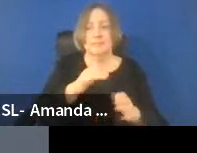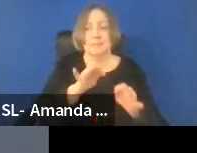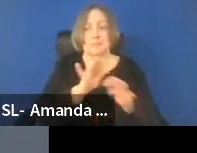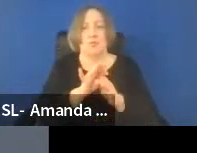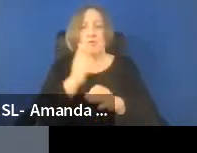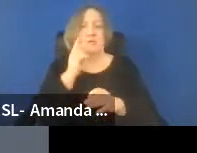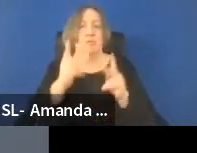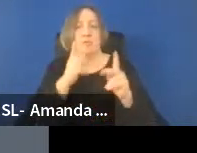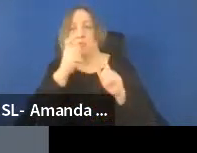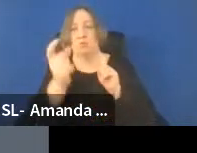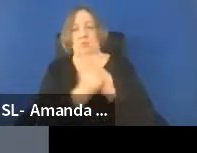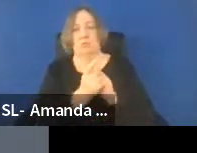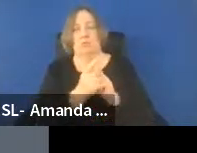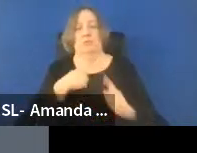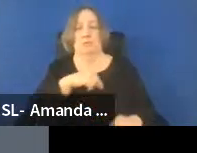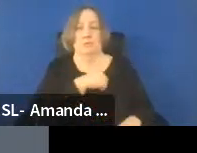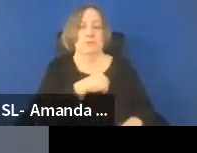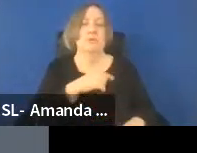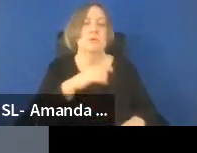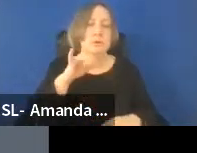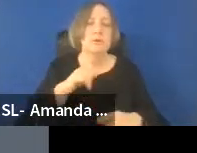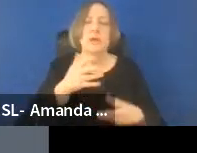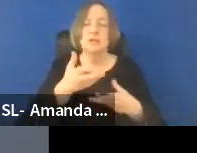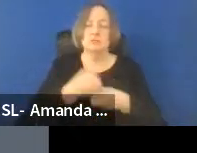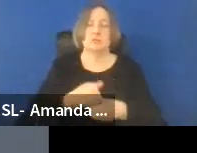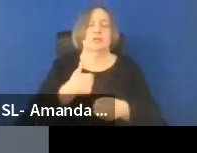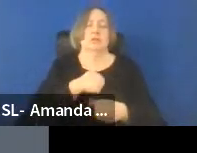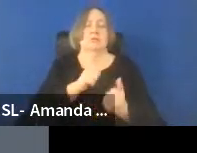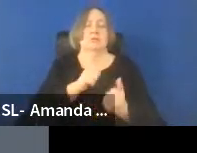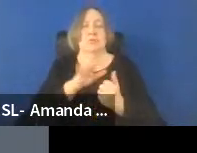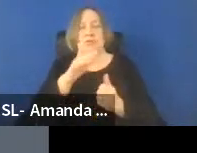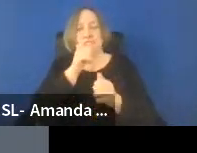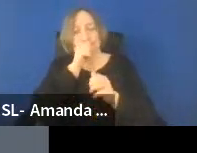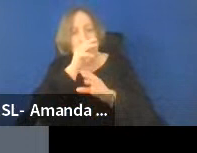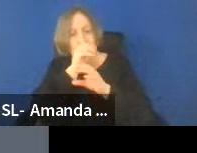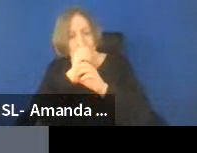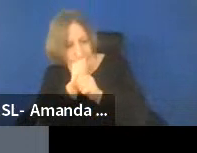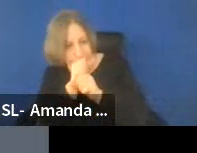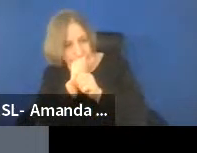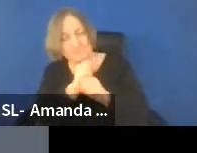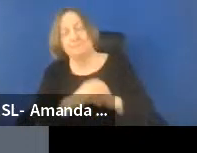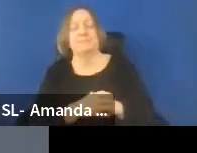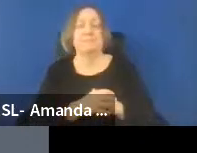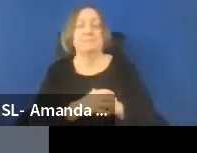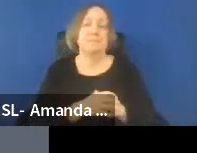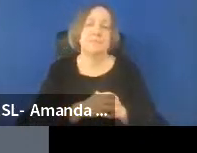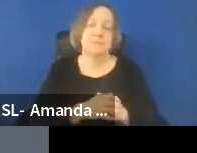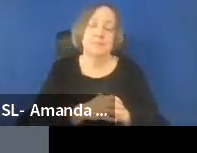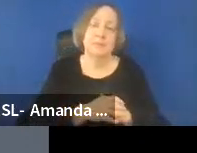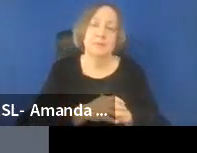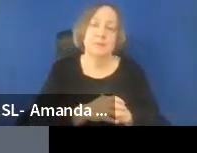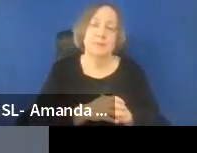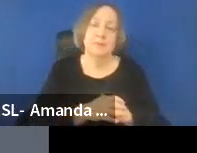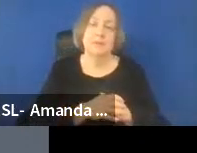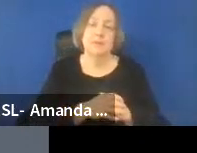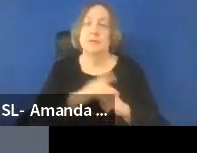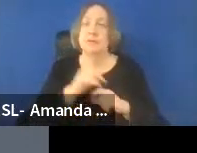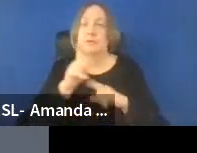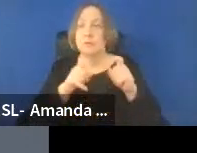that are coming to us, that they entrust us with their confidentiality. But if folks have questions